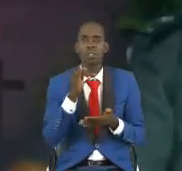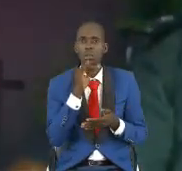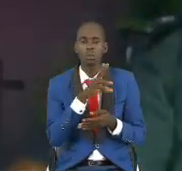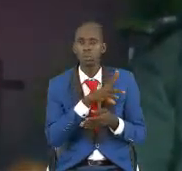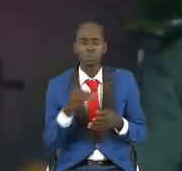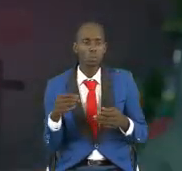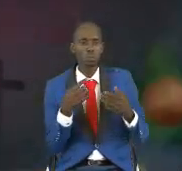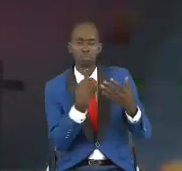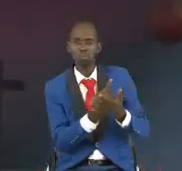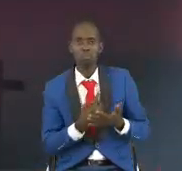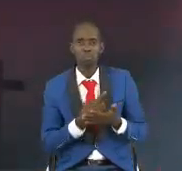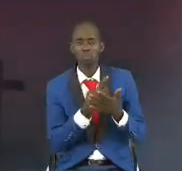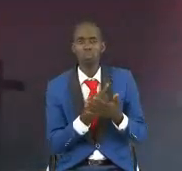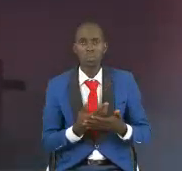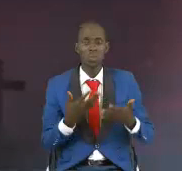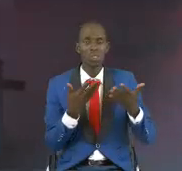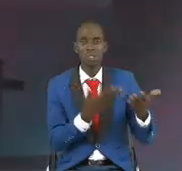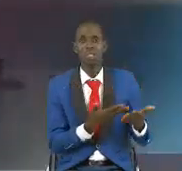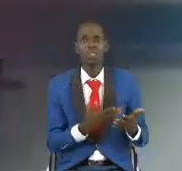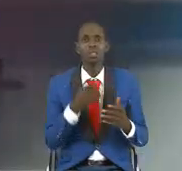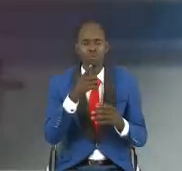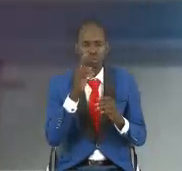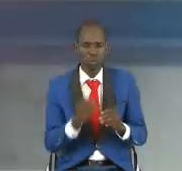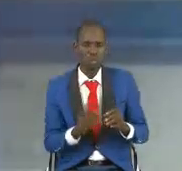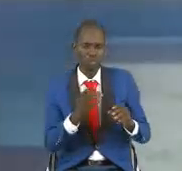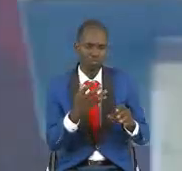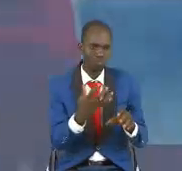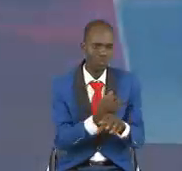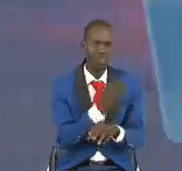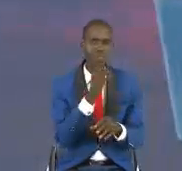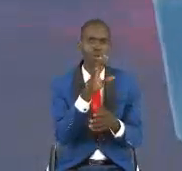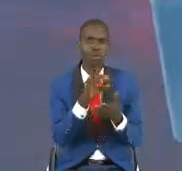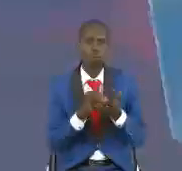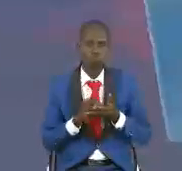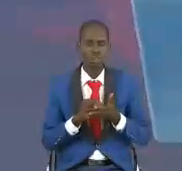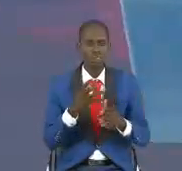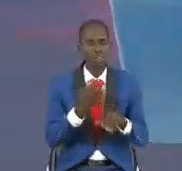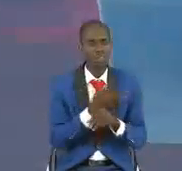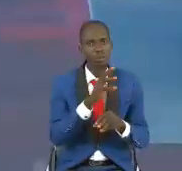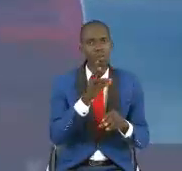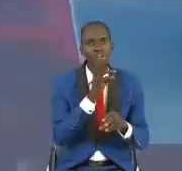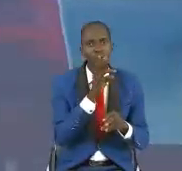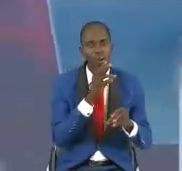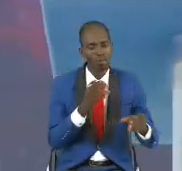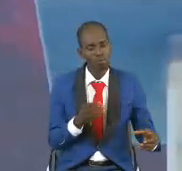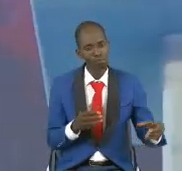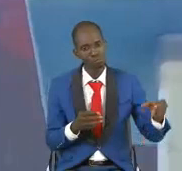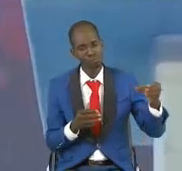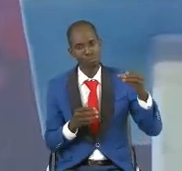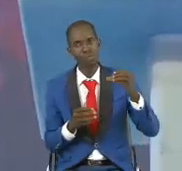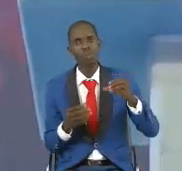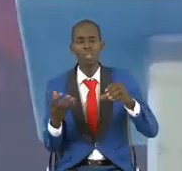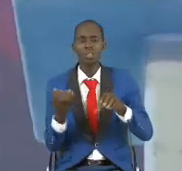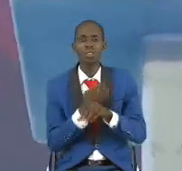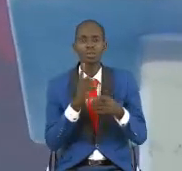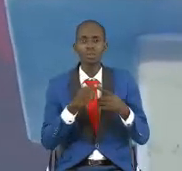the water. And then you can even say, make a pipe and get that water into your house. The water of life